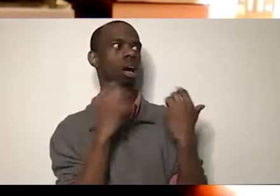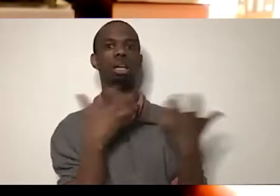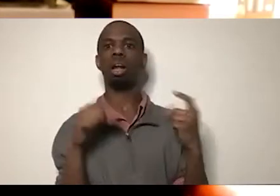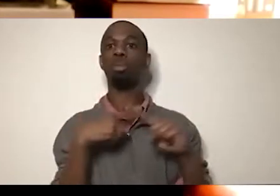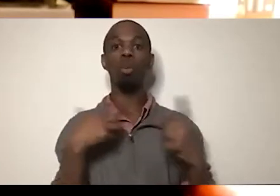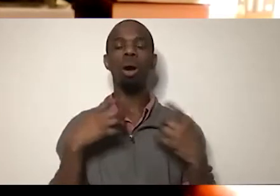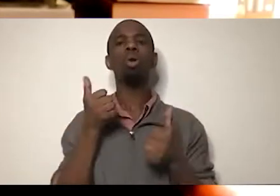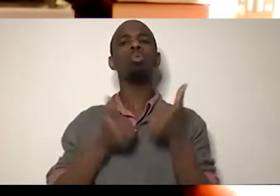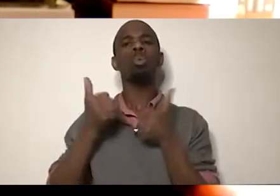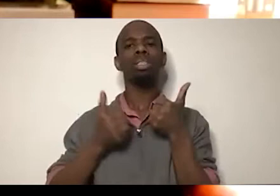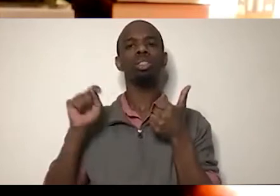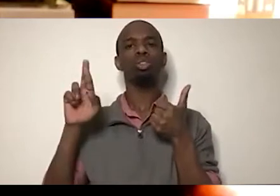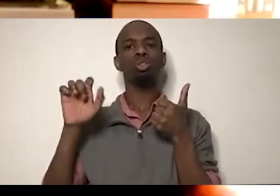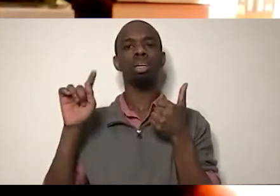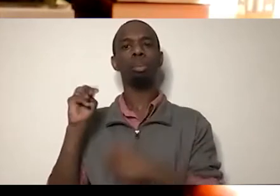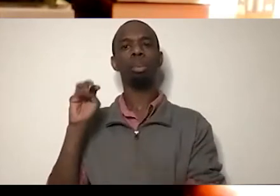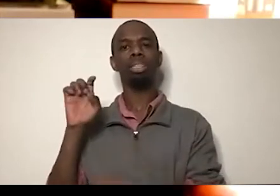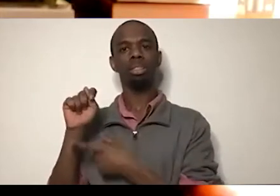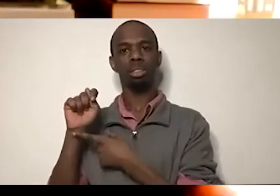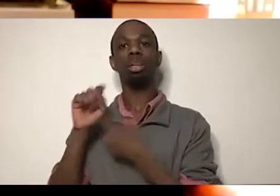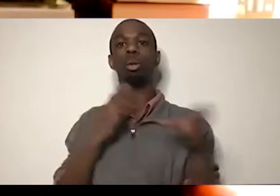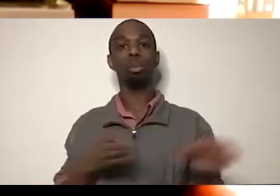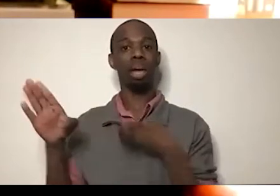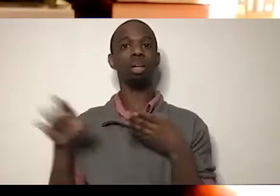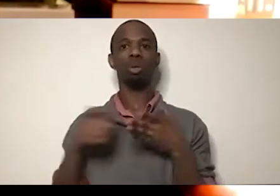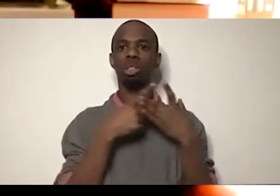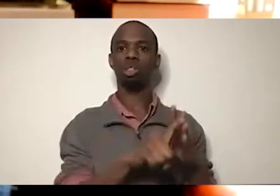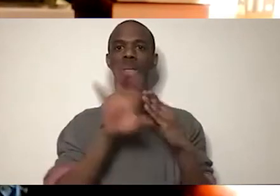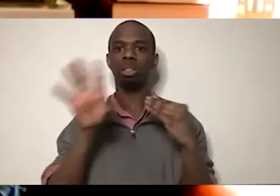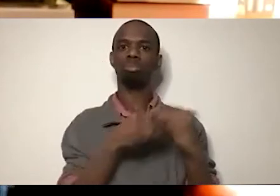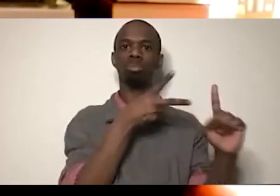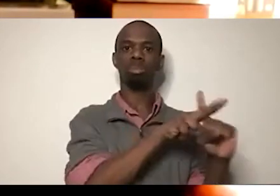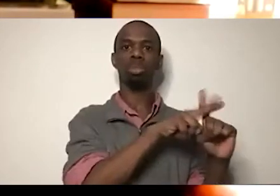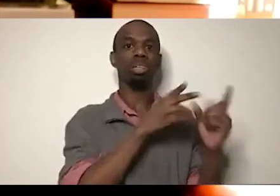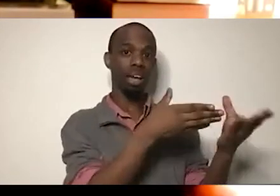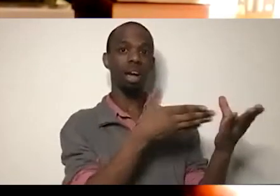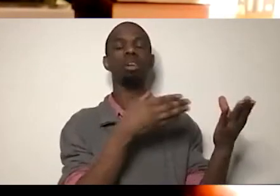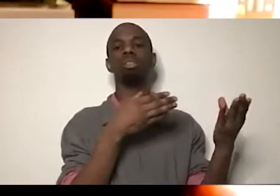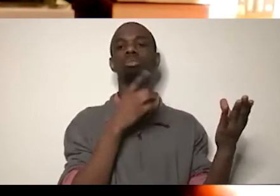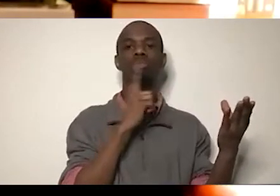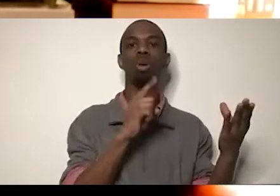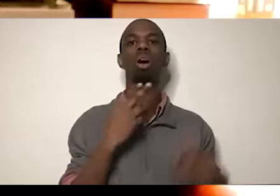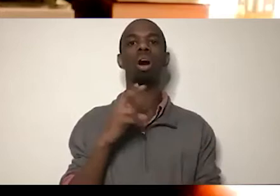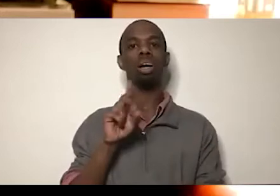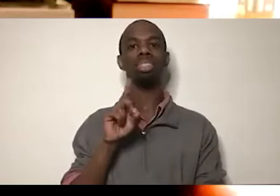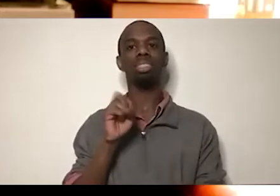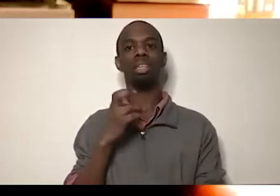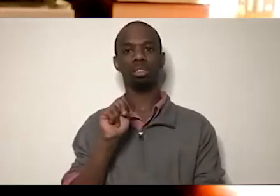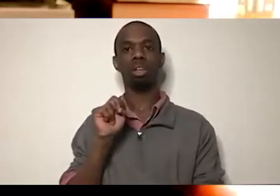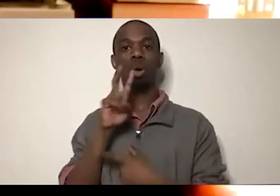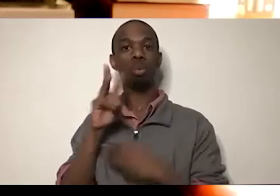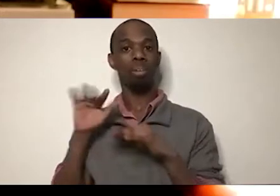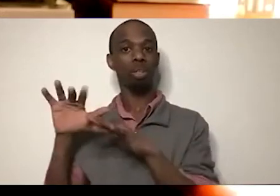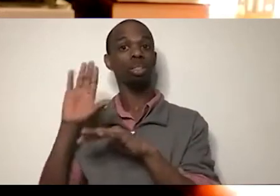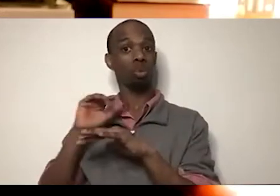jobs. And so Chuck and I went on WBLS radio, WLIB, I don't know if you remember those days. And we were